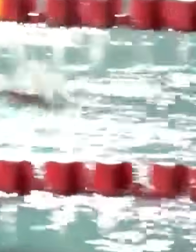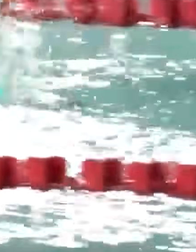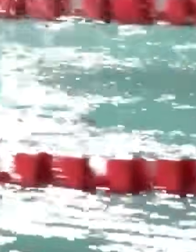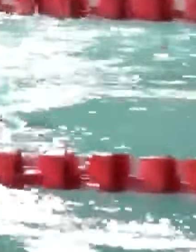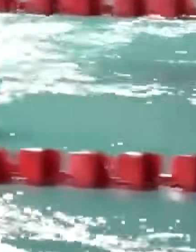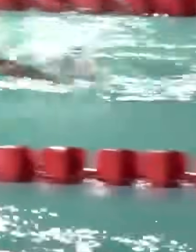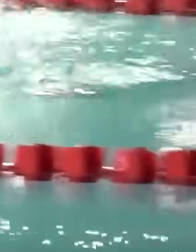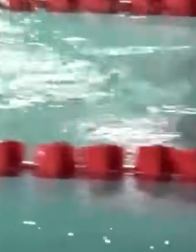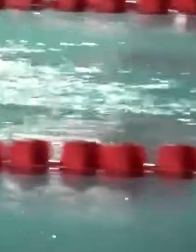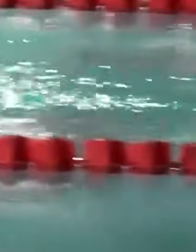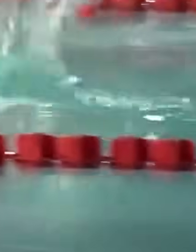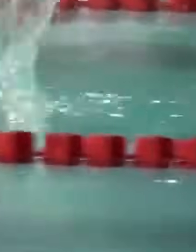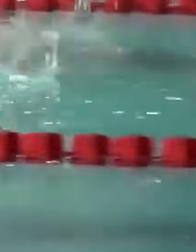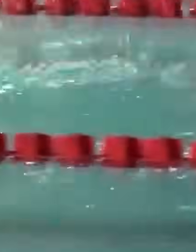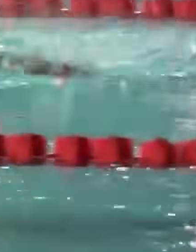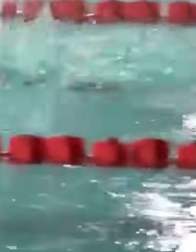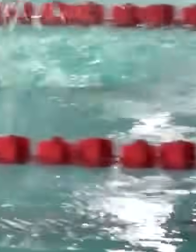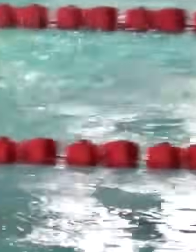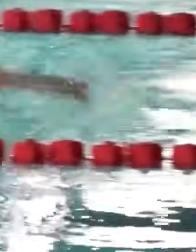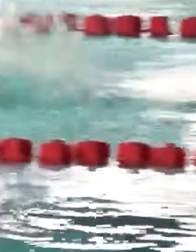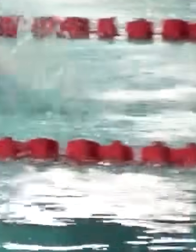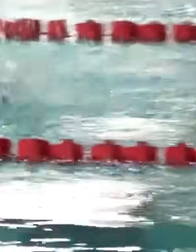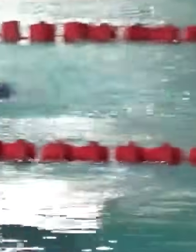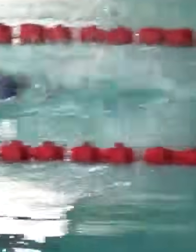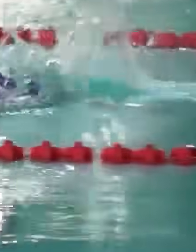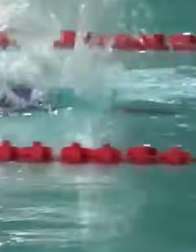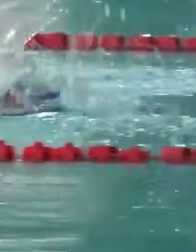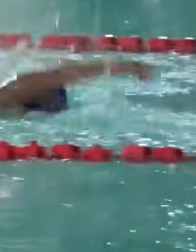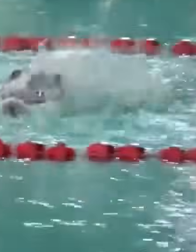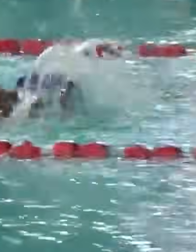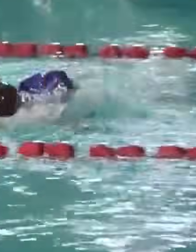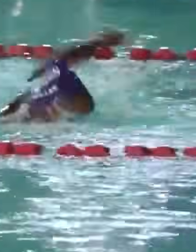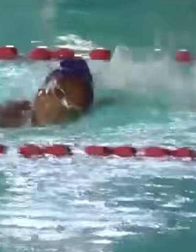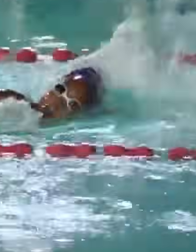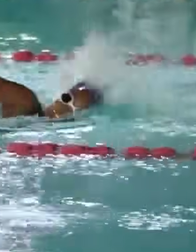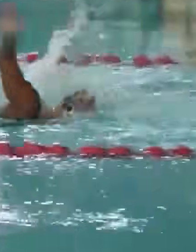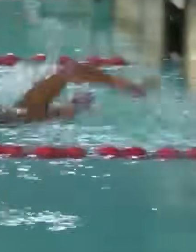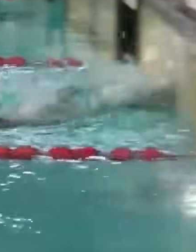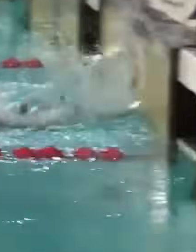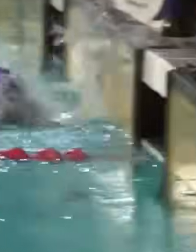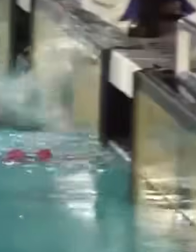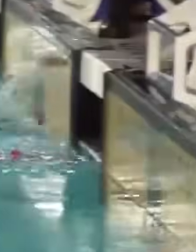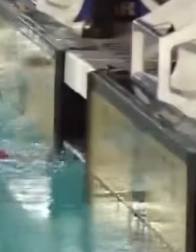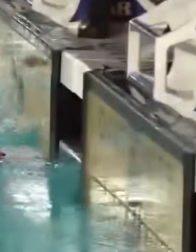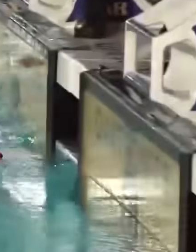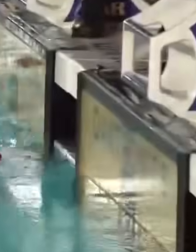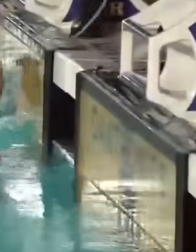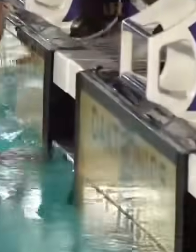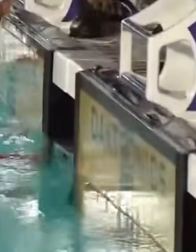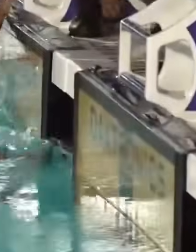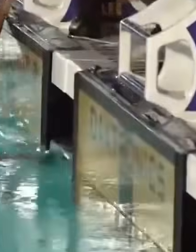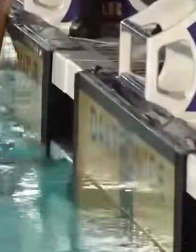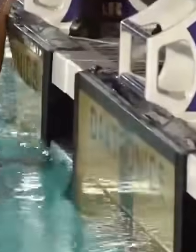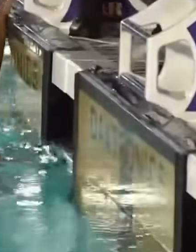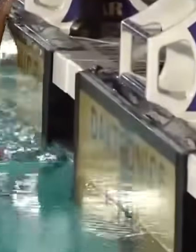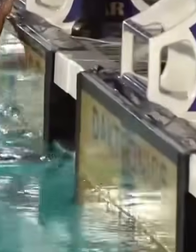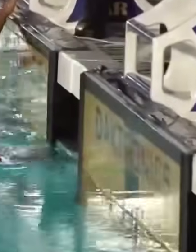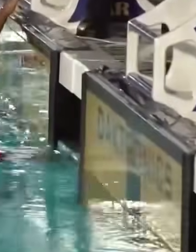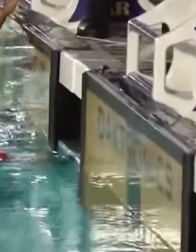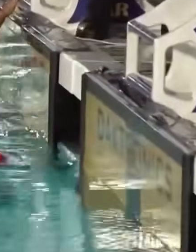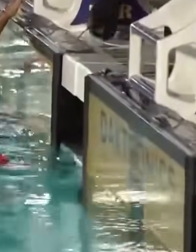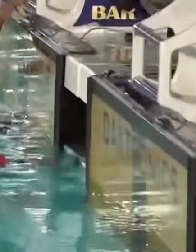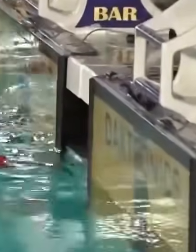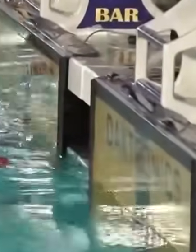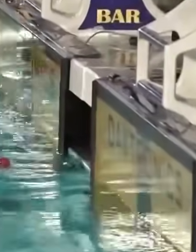along the way had an error in one of the disciplines. She would finish first in this one, but it was heartbreak when the